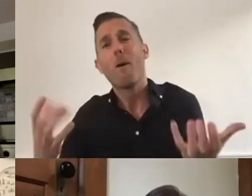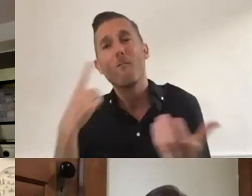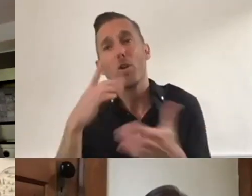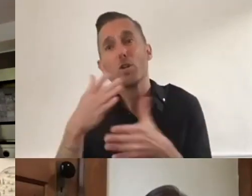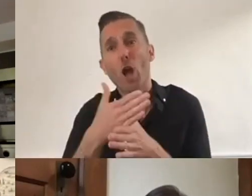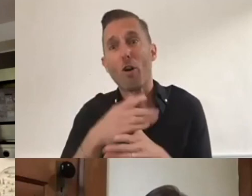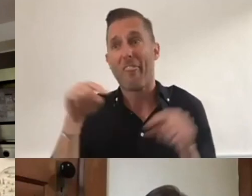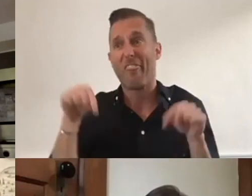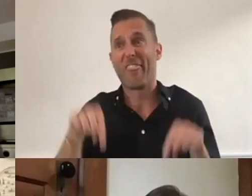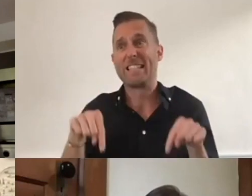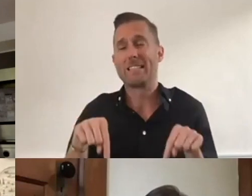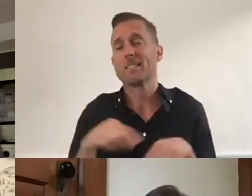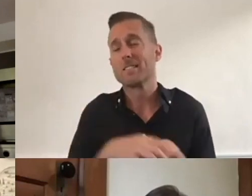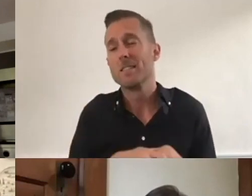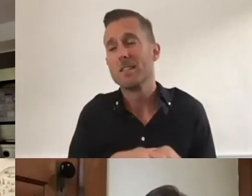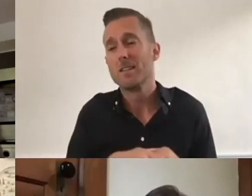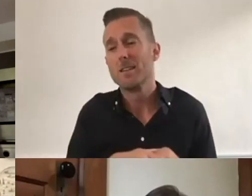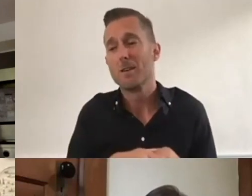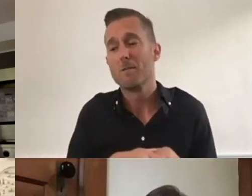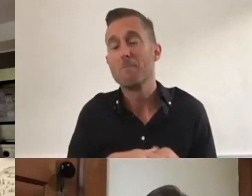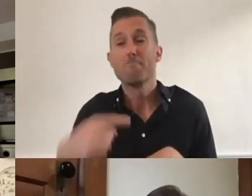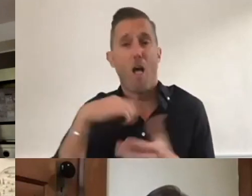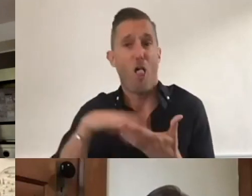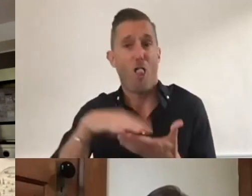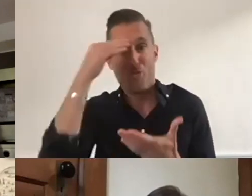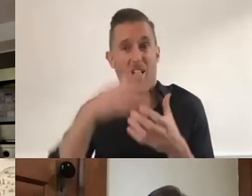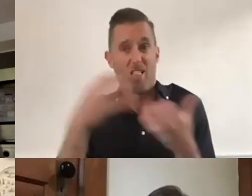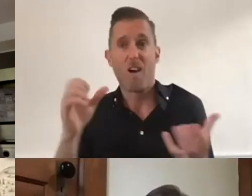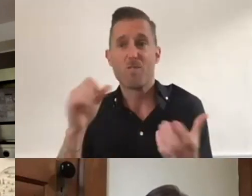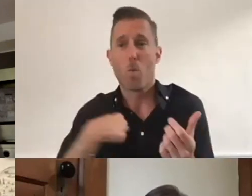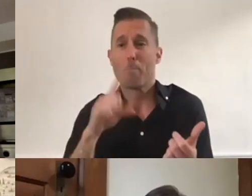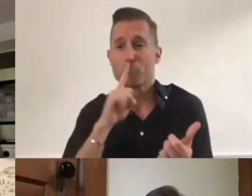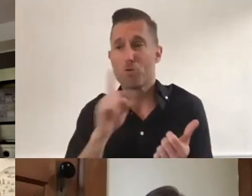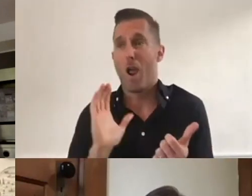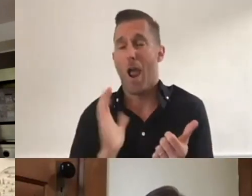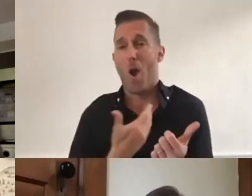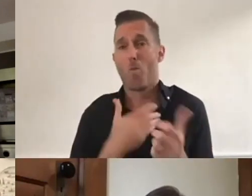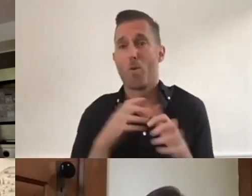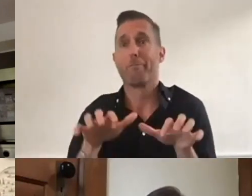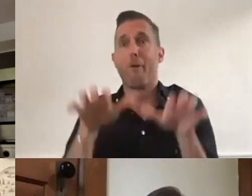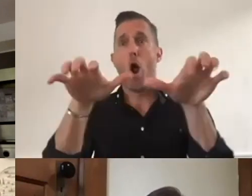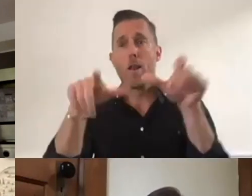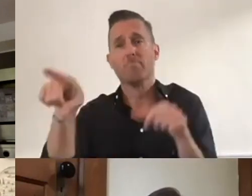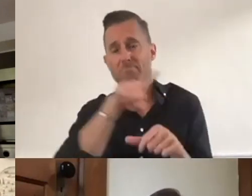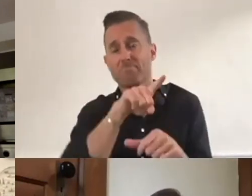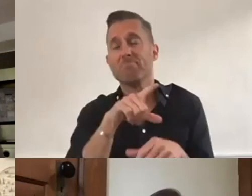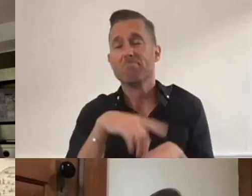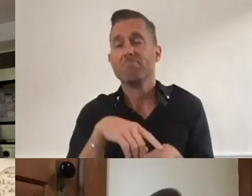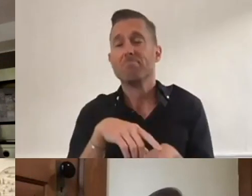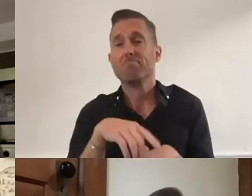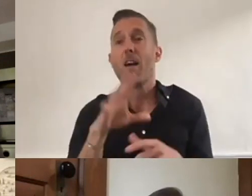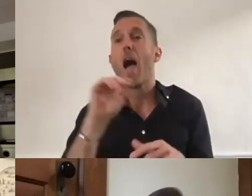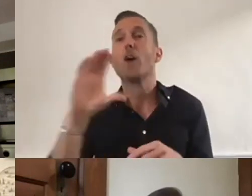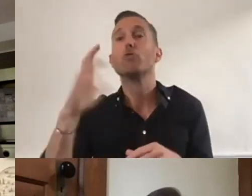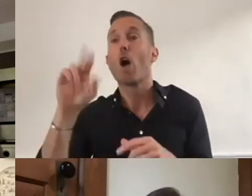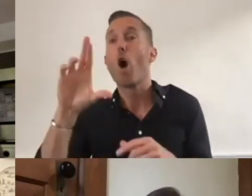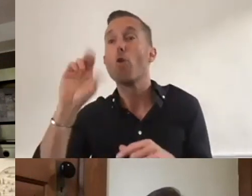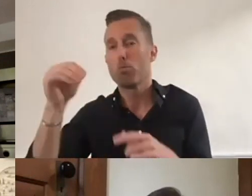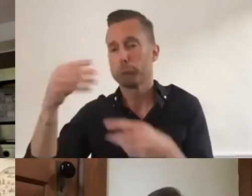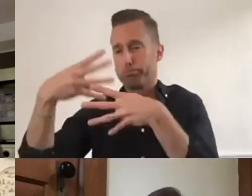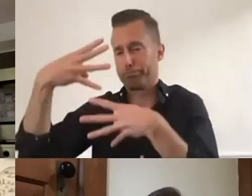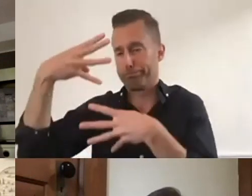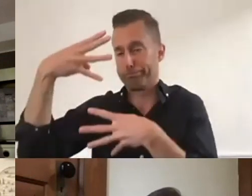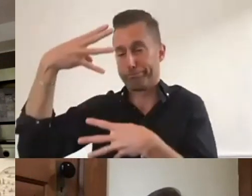this. I learned a lot, so I'm sure the people watching this and the chat room is just going crazy.